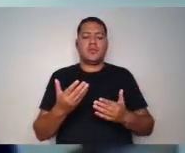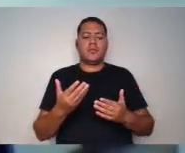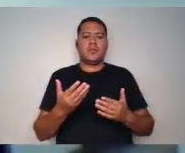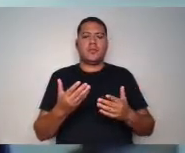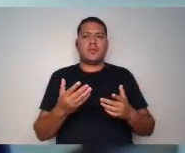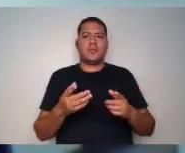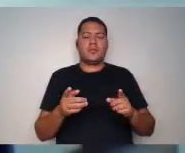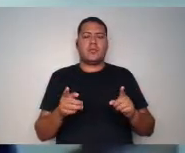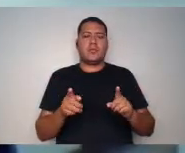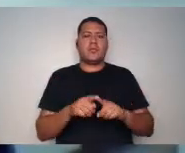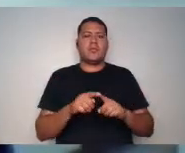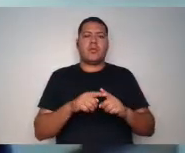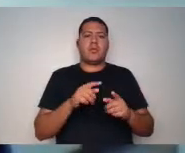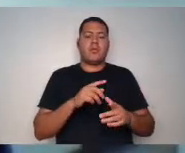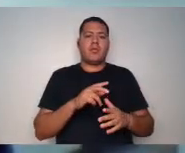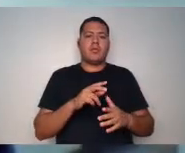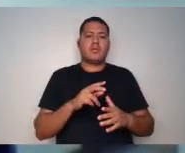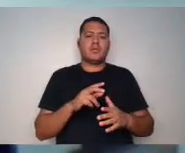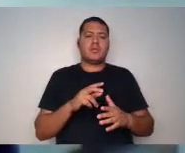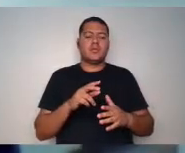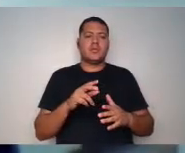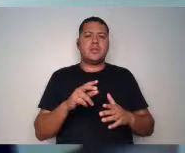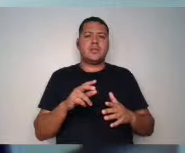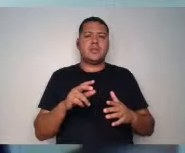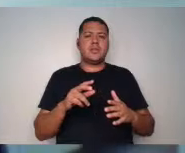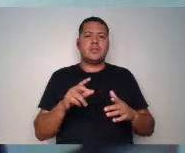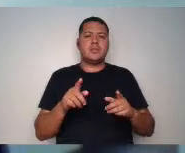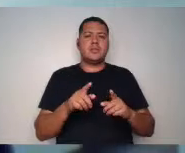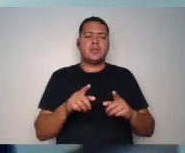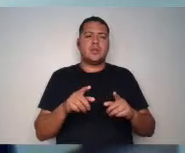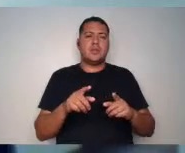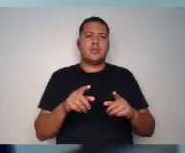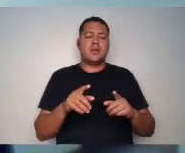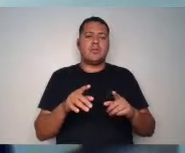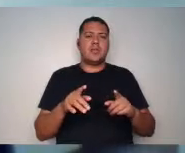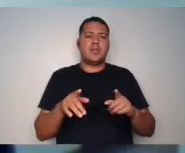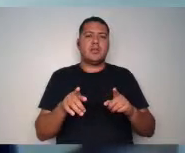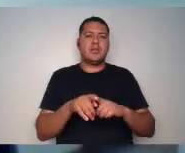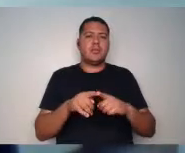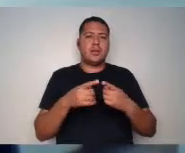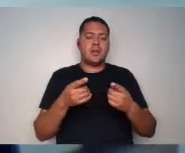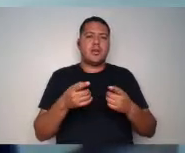how many courts of many different countries,